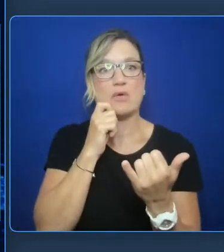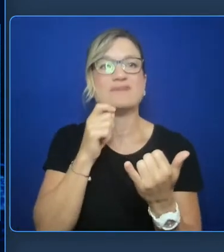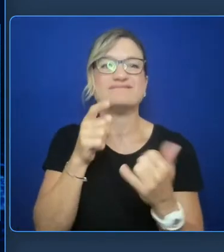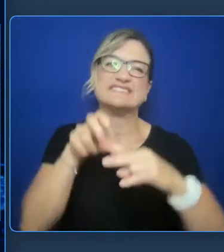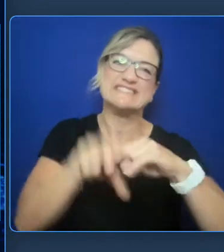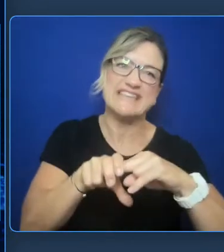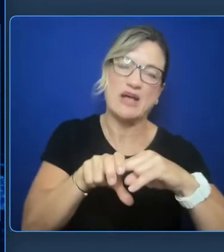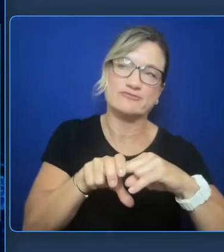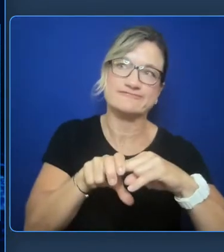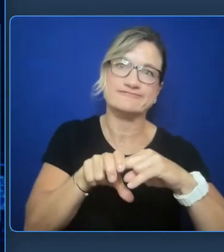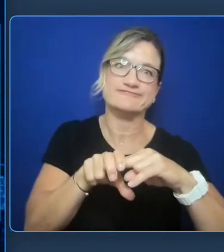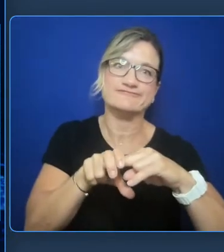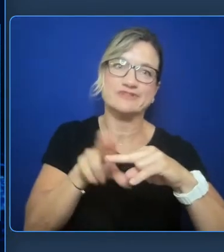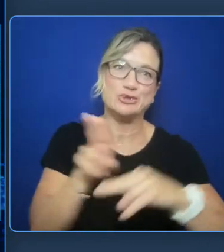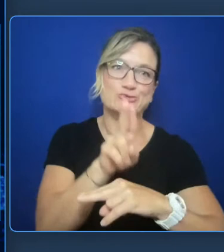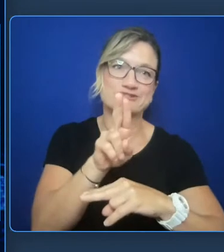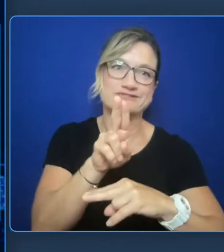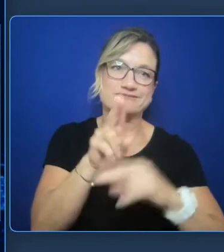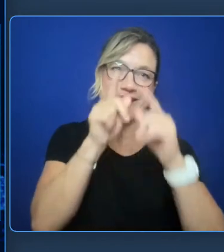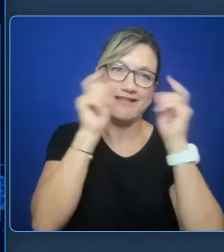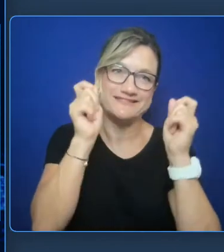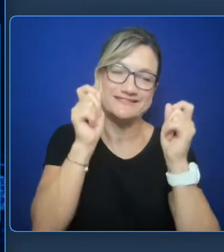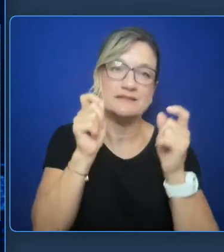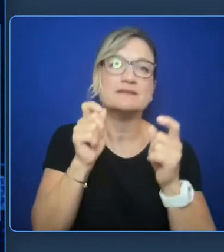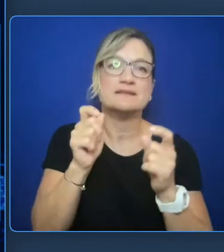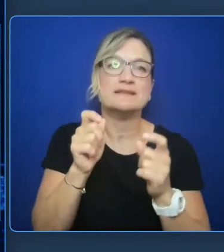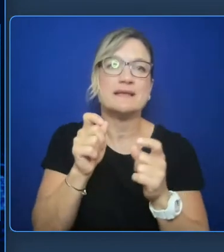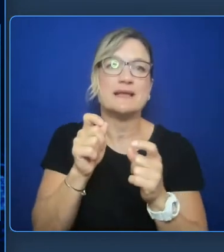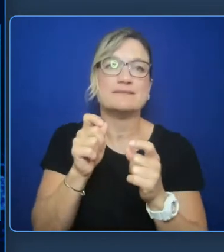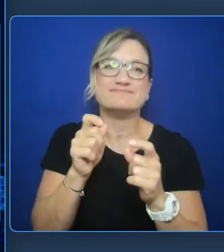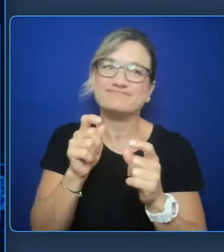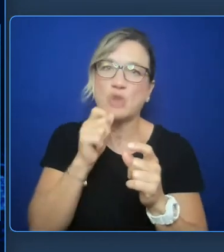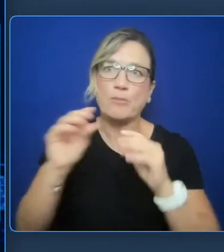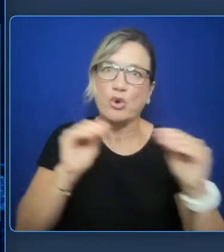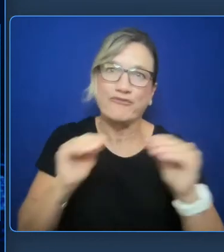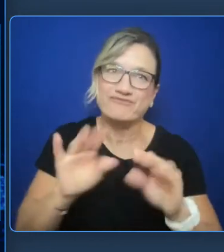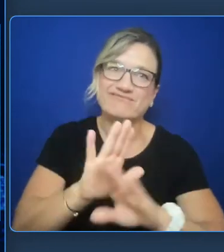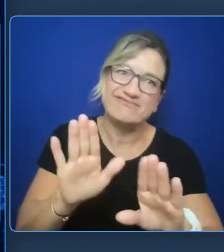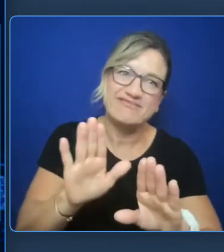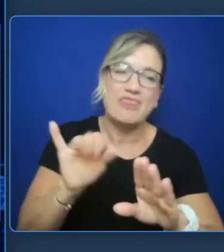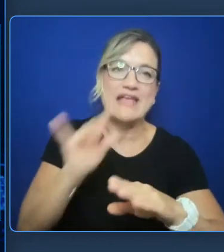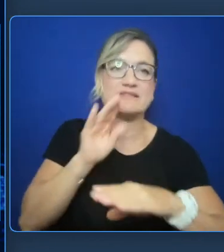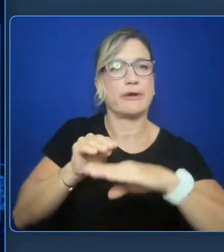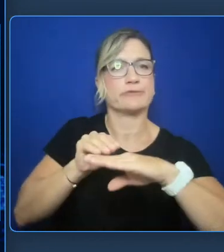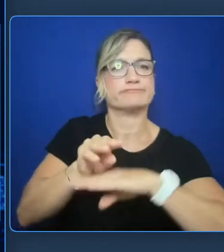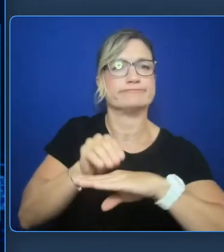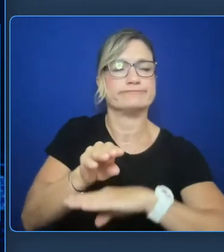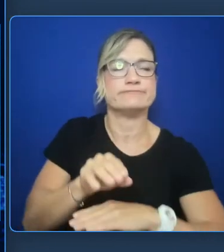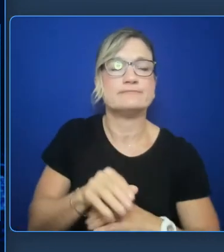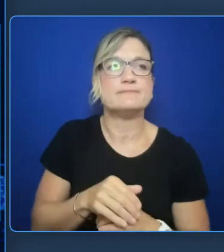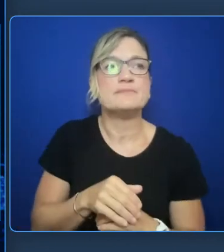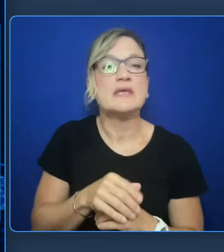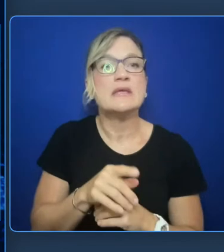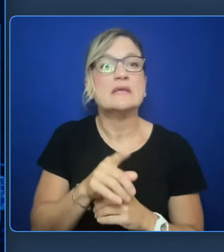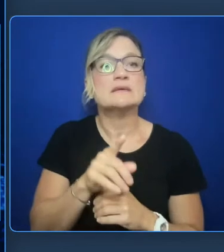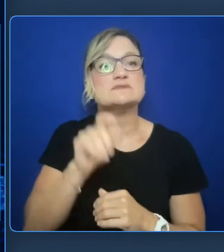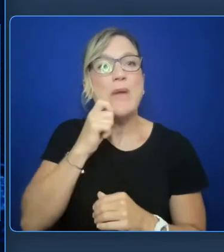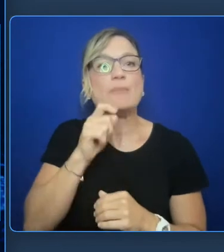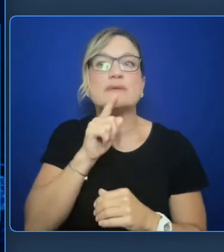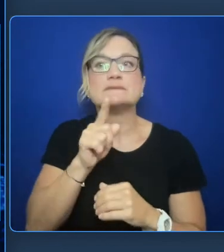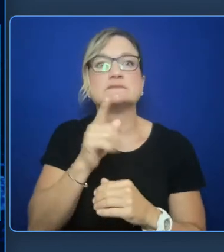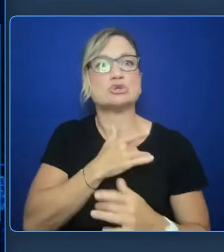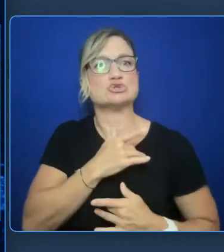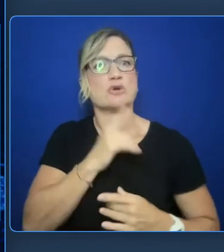down, to sit down and be part of that experience and not move around as much, even because they're concerned